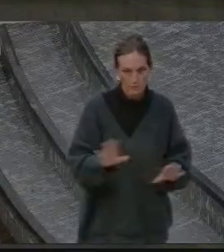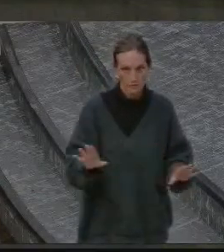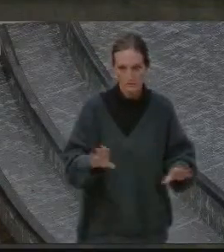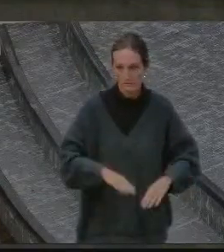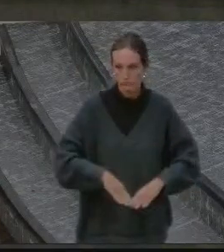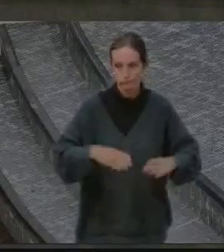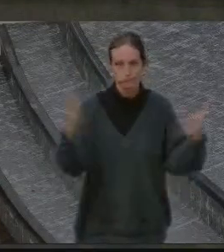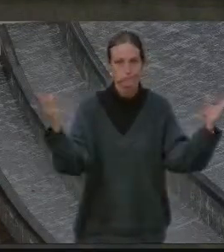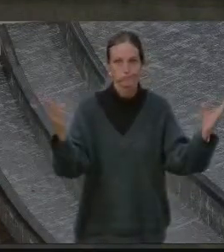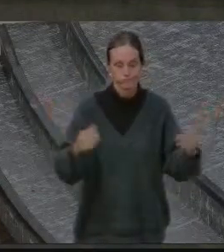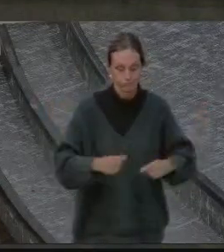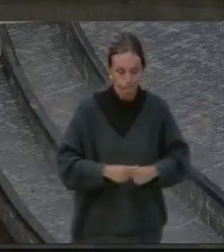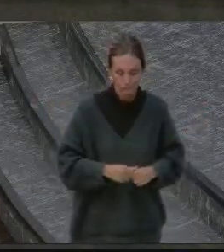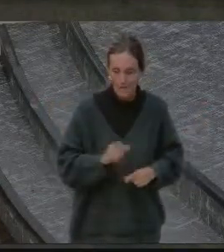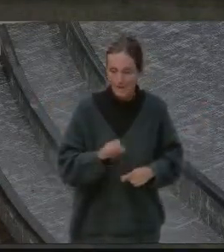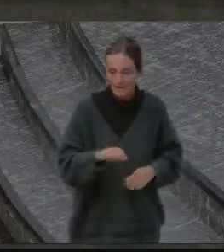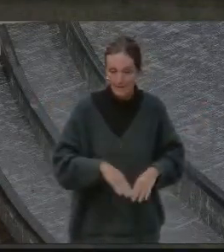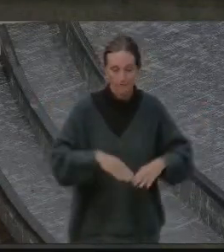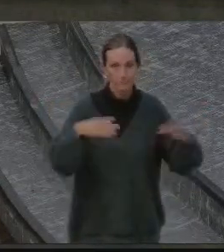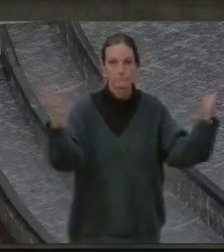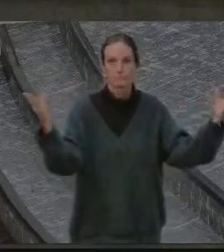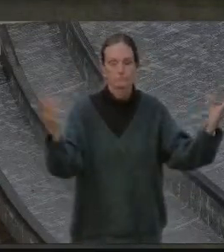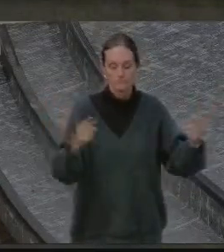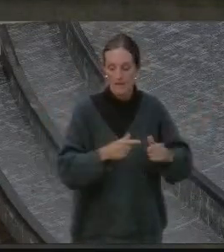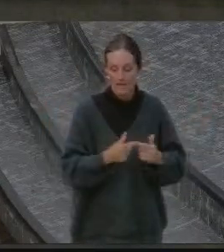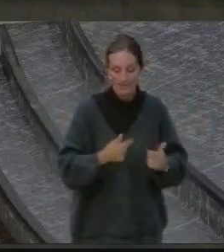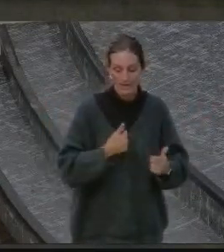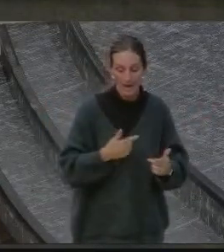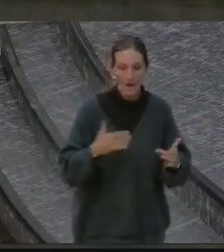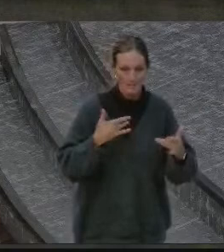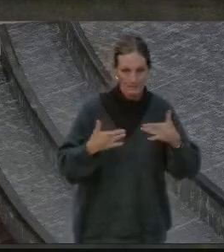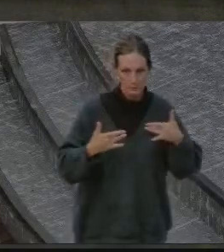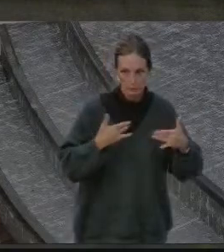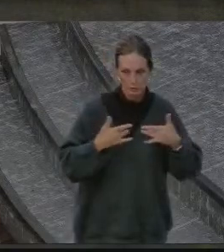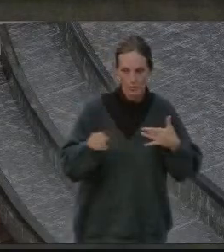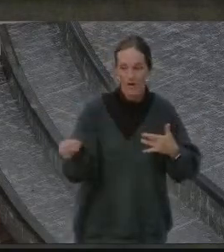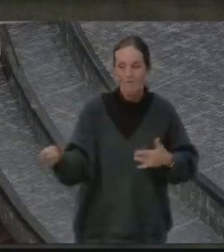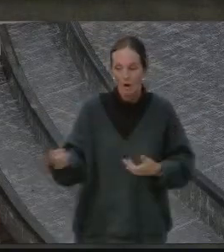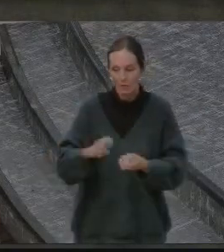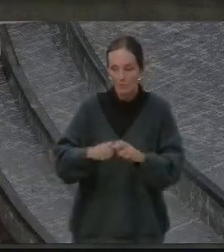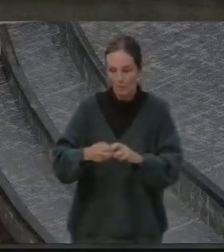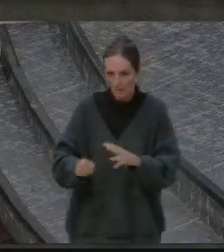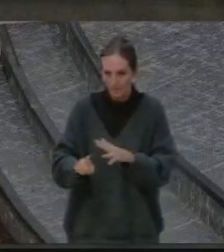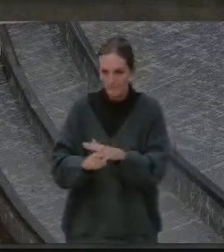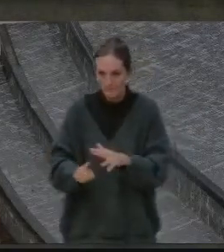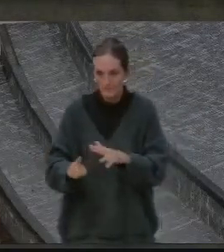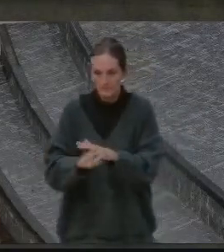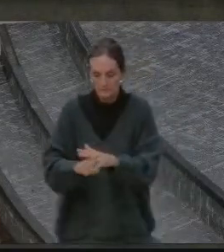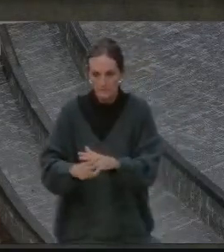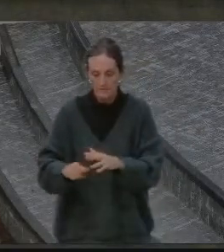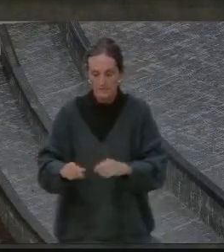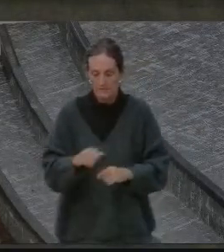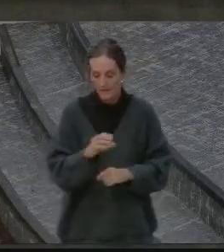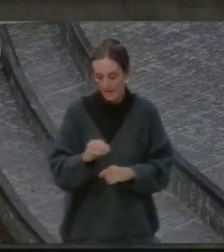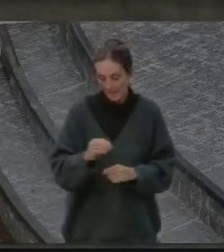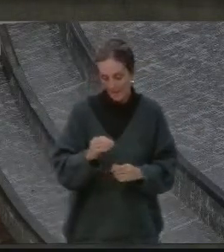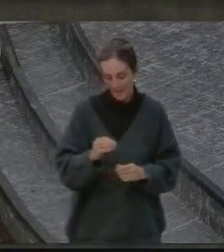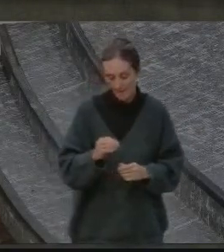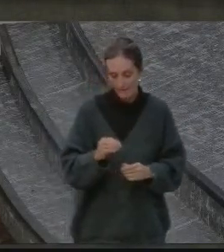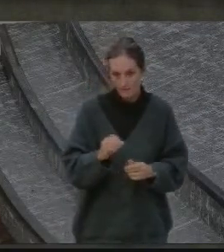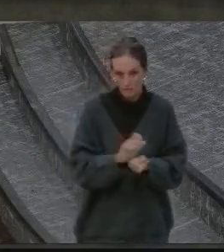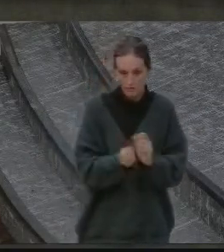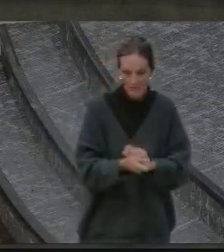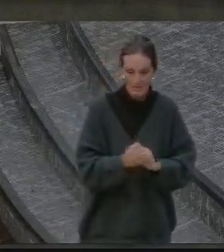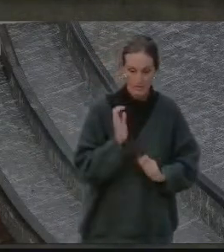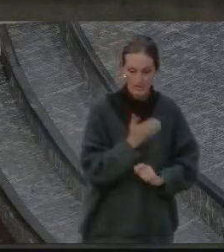is open, then I'm concerned about other things that can creep in to, again, start flipping the responsibility of the board